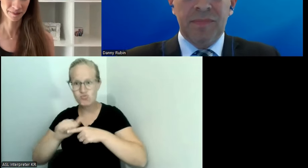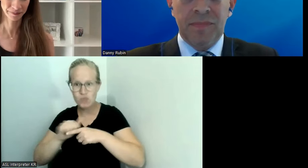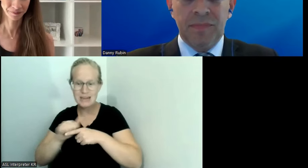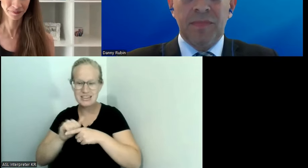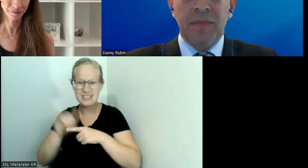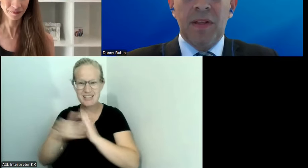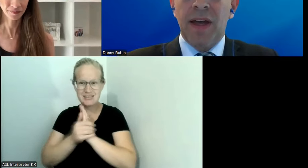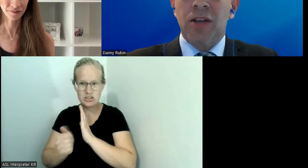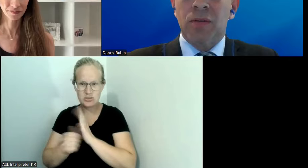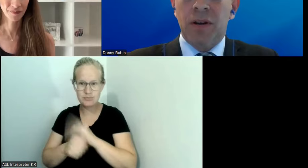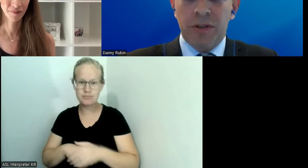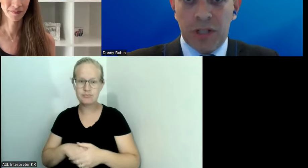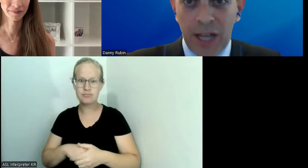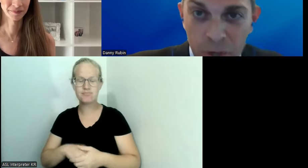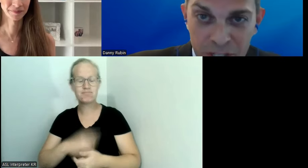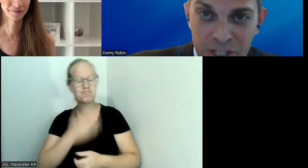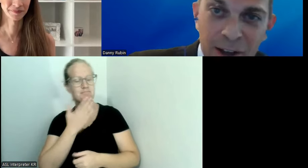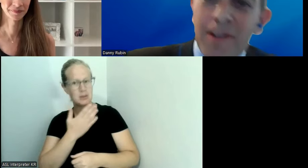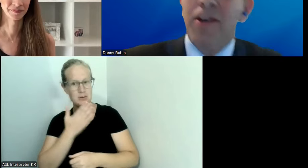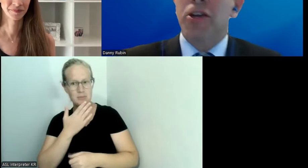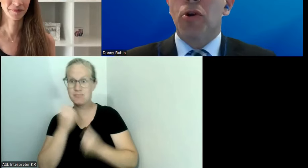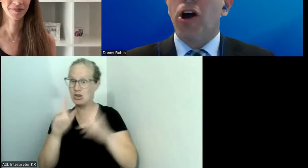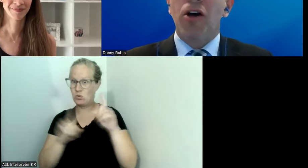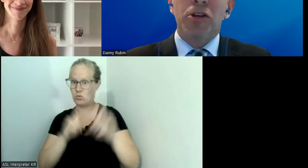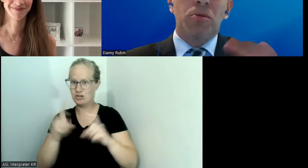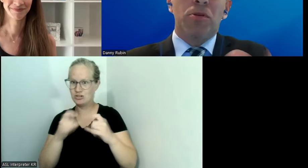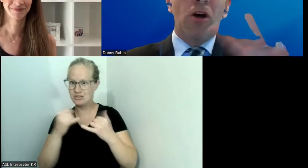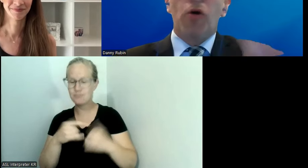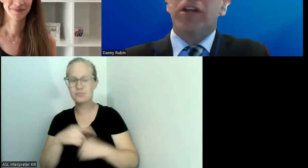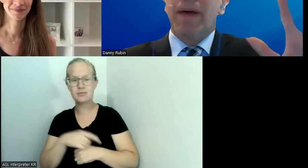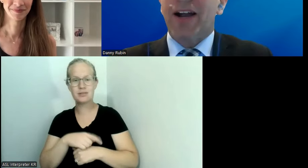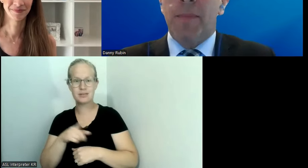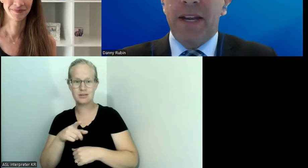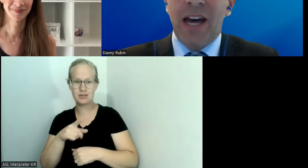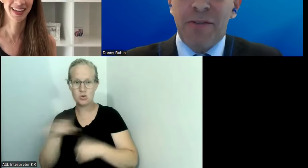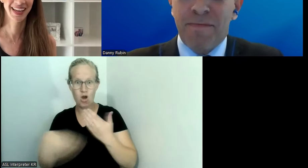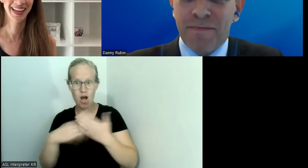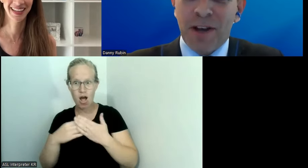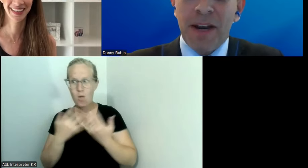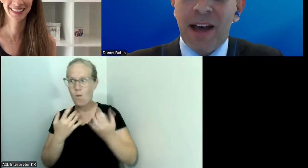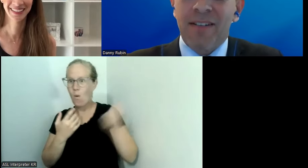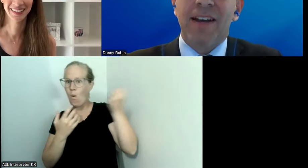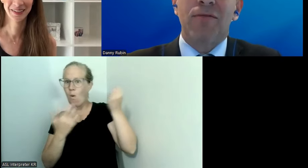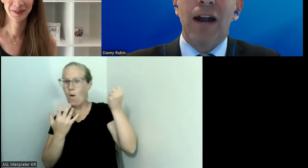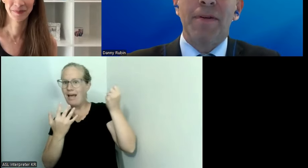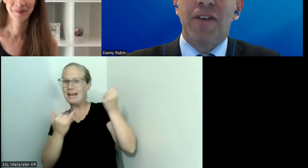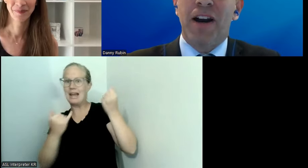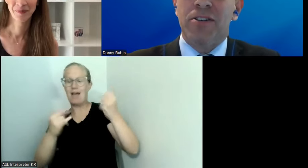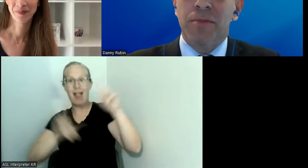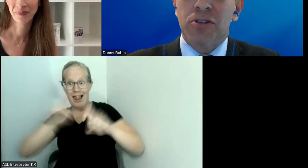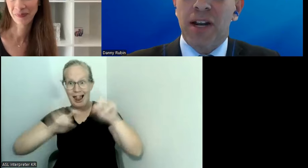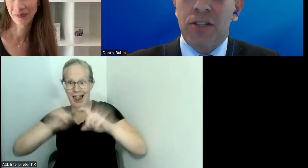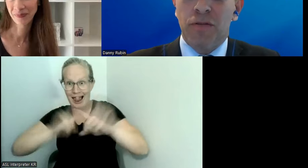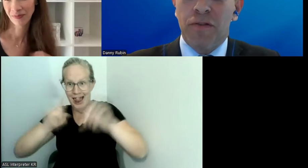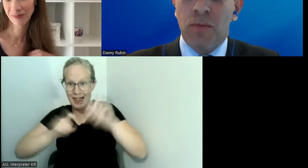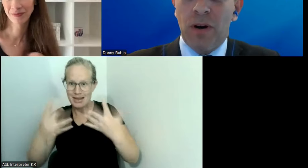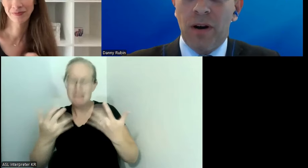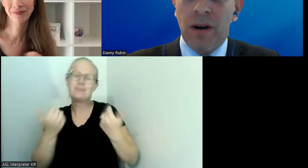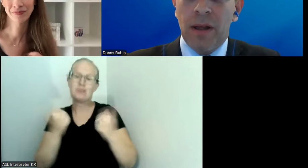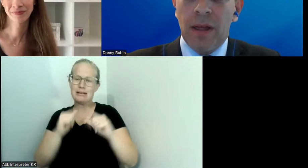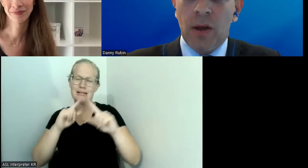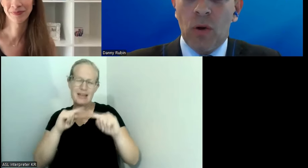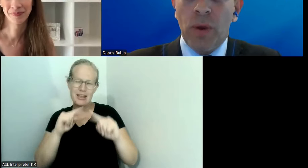skills. Thank you. There's a lot of questions now. You were all, you were all holding back on me. Now they're coming out like rapid fire. So let me try to get